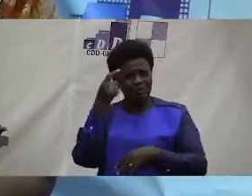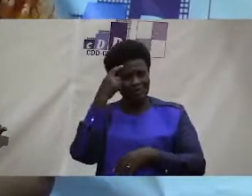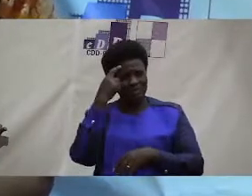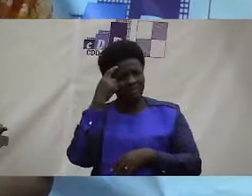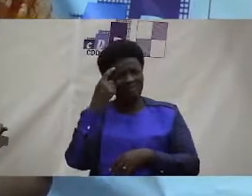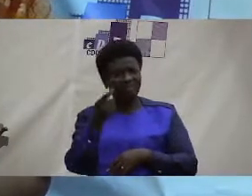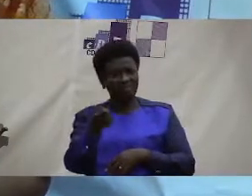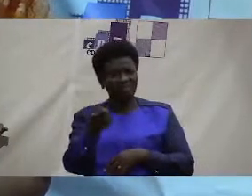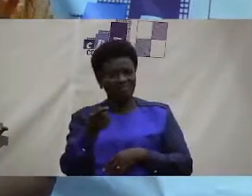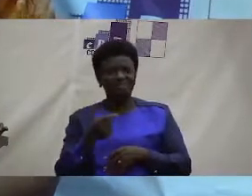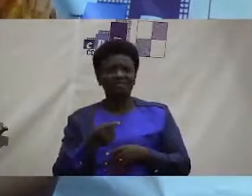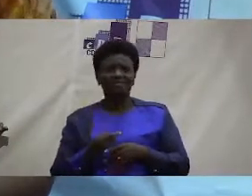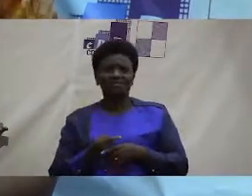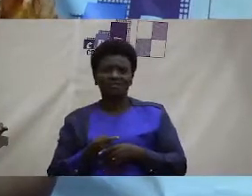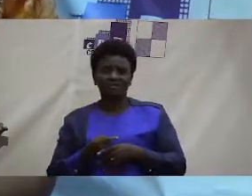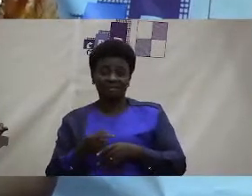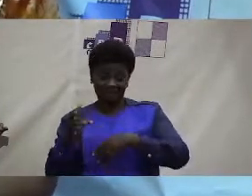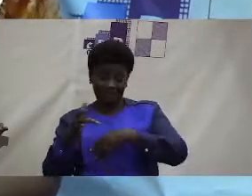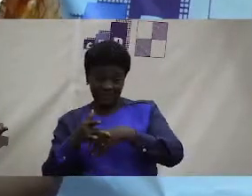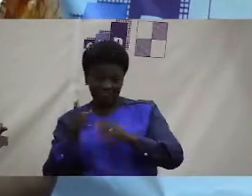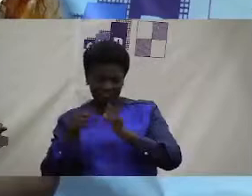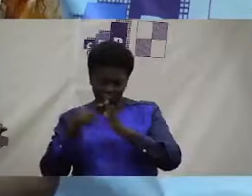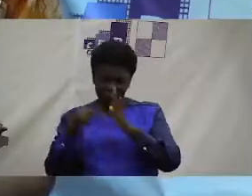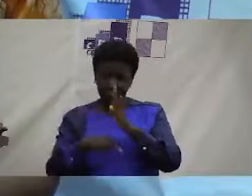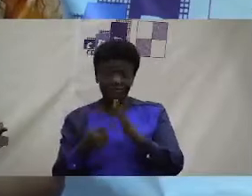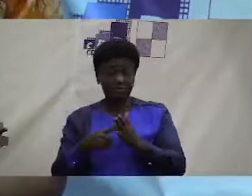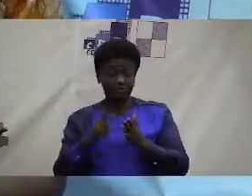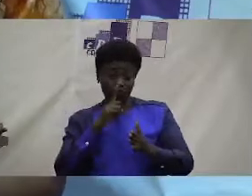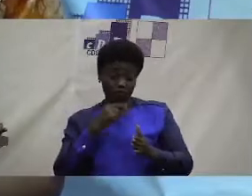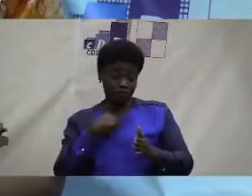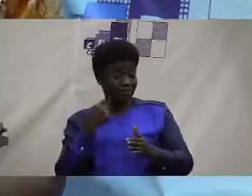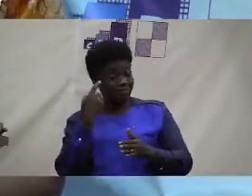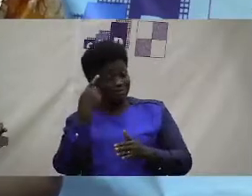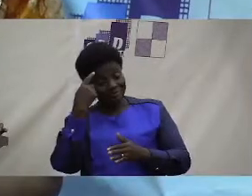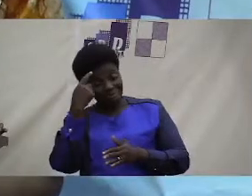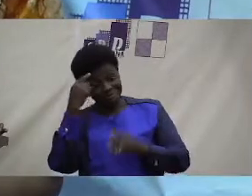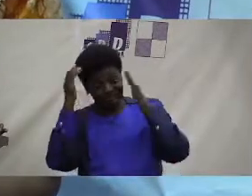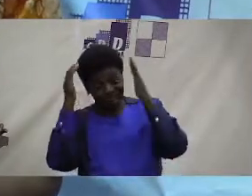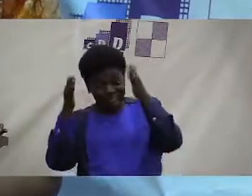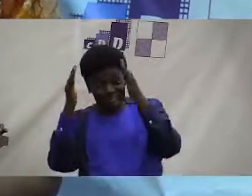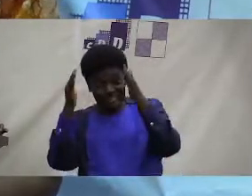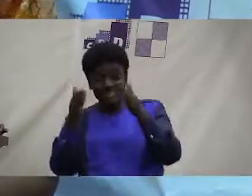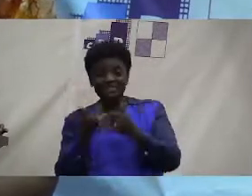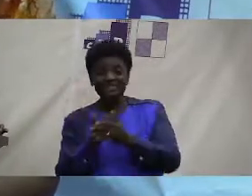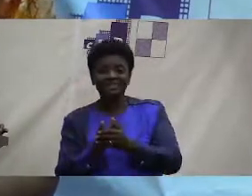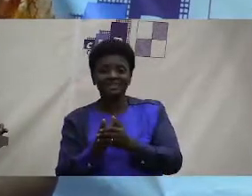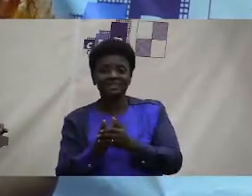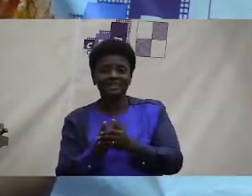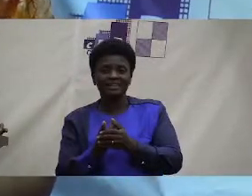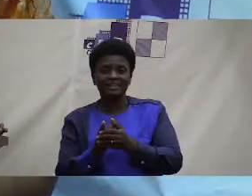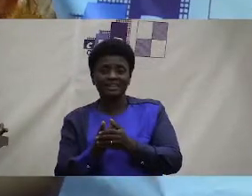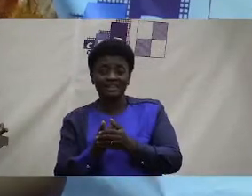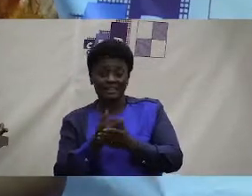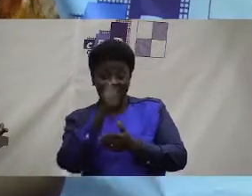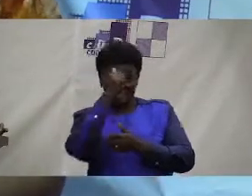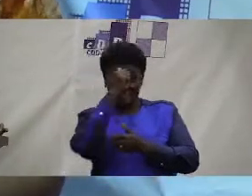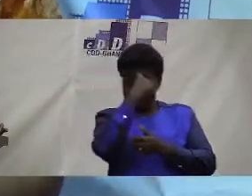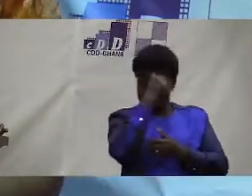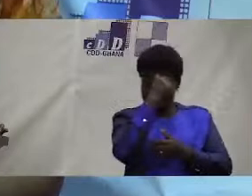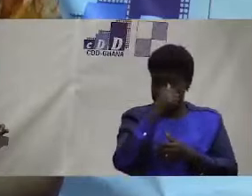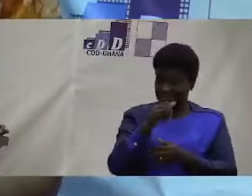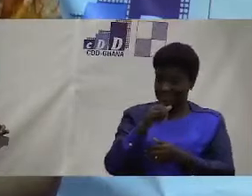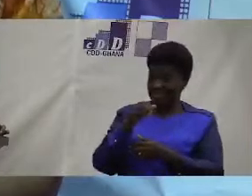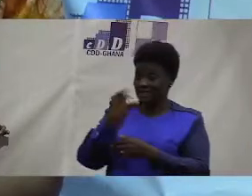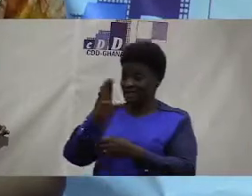receive is very little. So while I always say that the attention Brazil and India receive is better